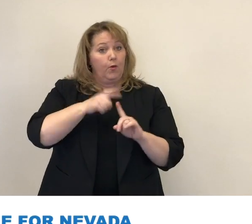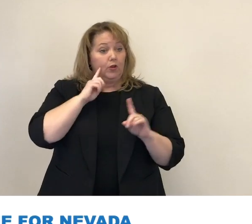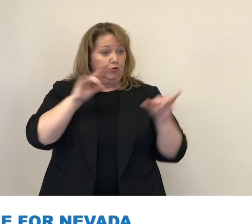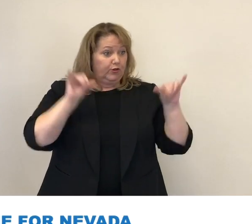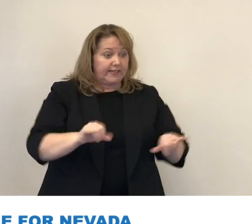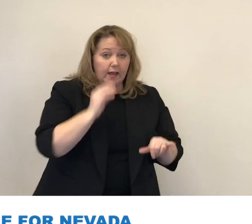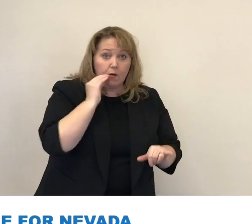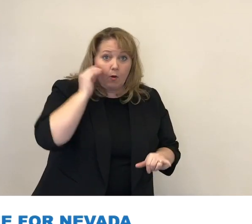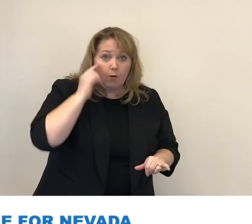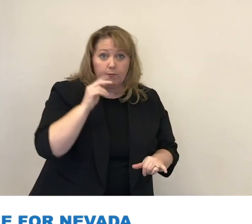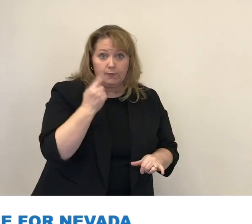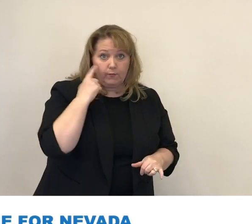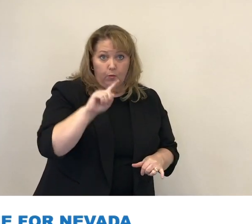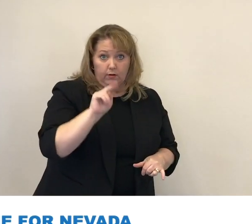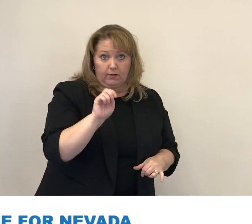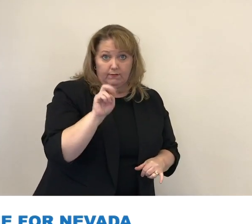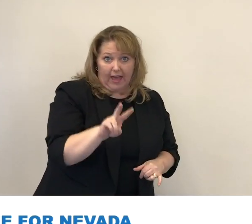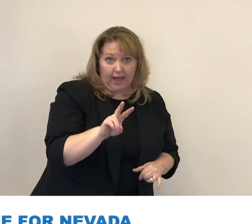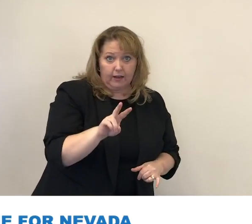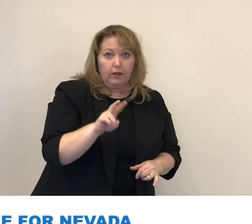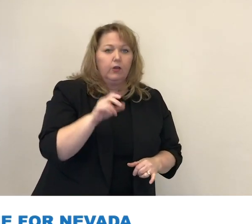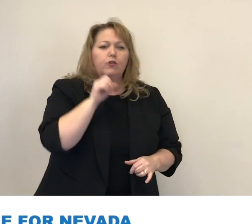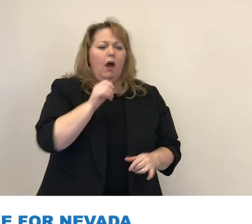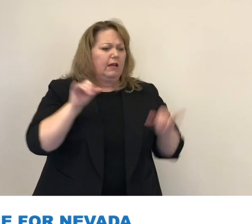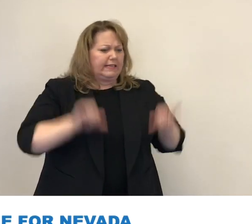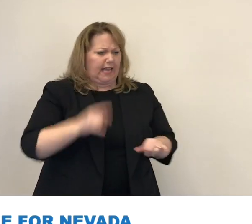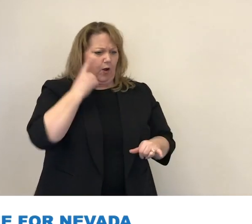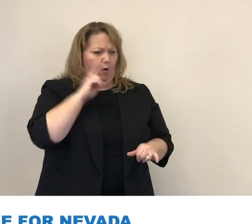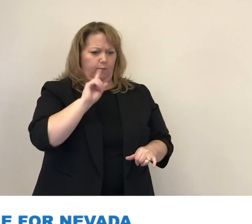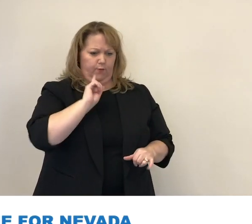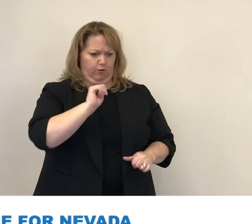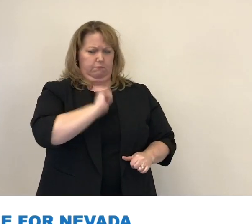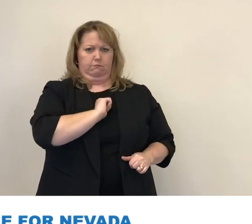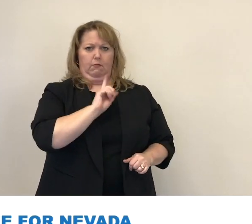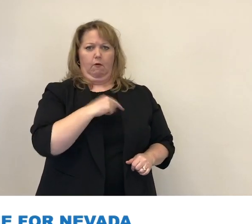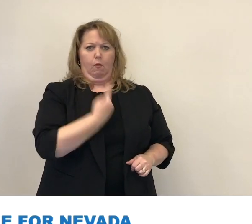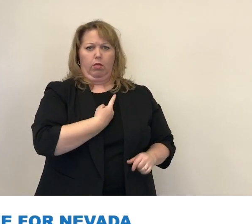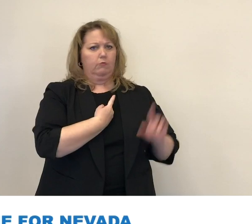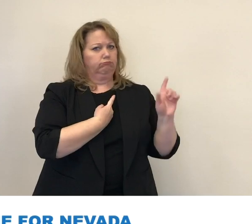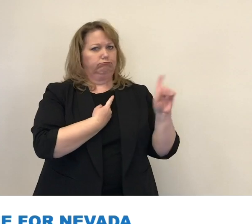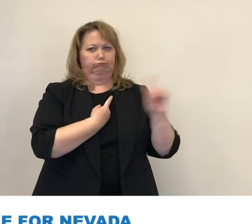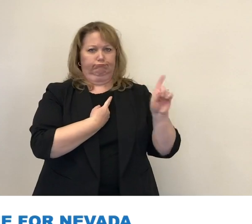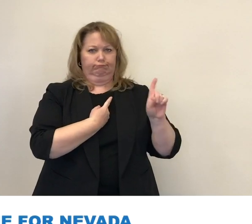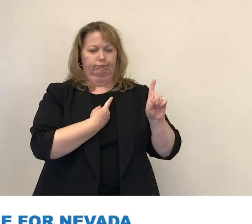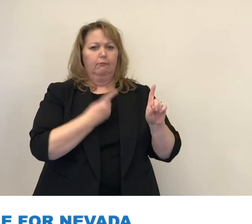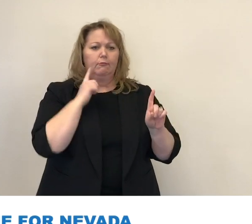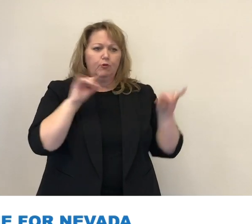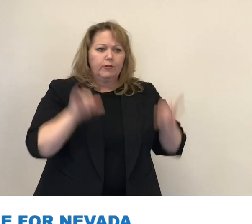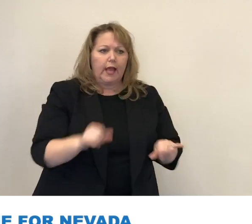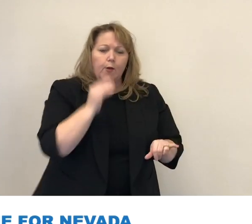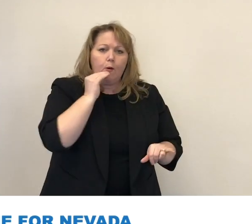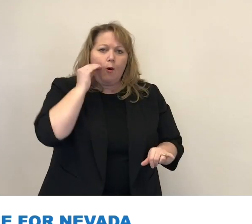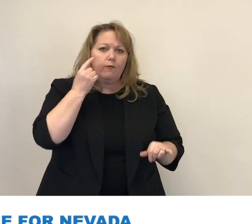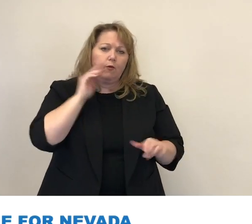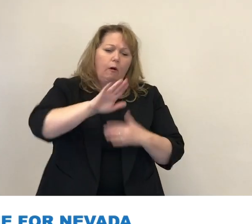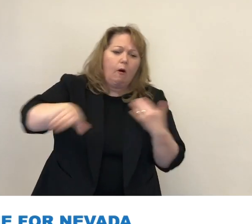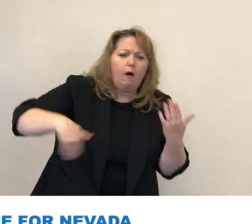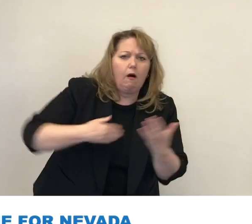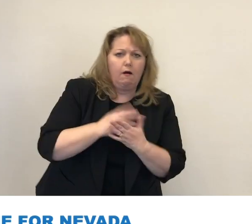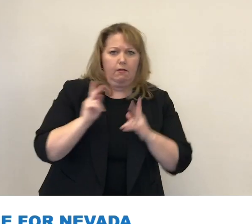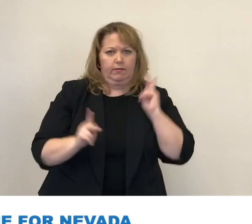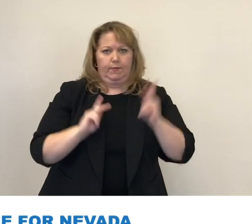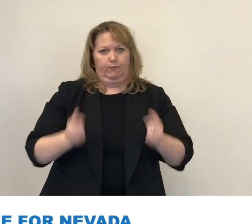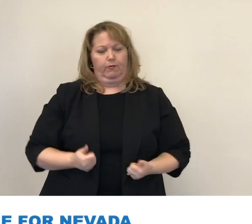for your neighbors, your family, and your community. But because you have all done such a good job, I know many are